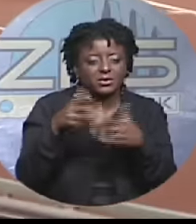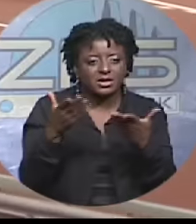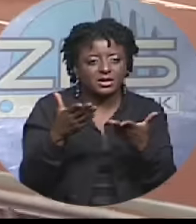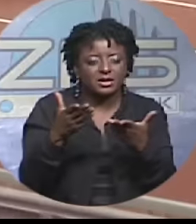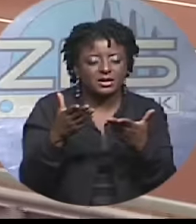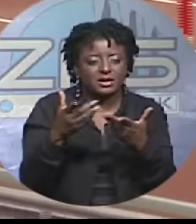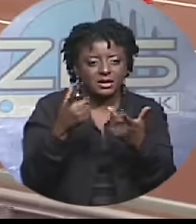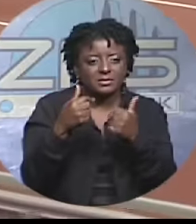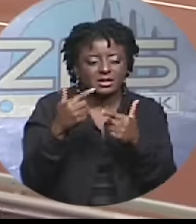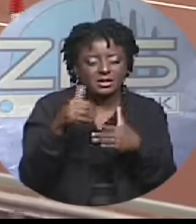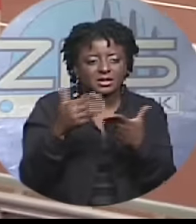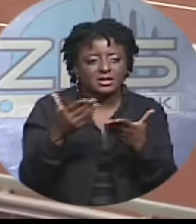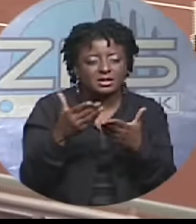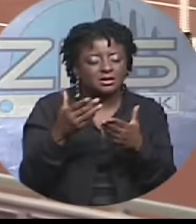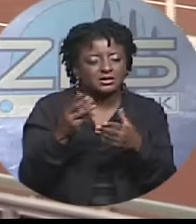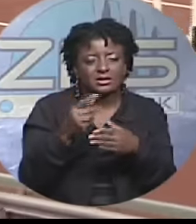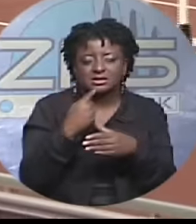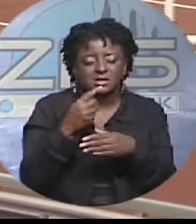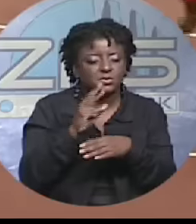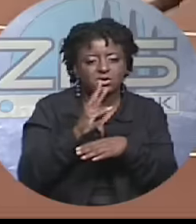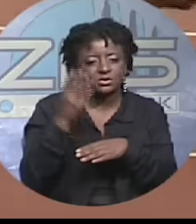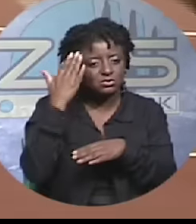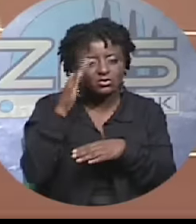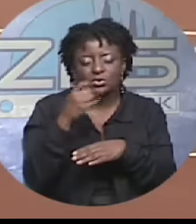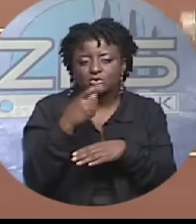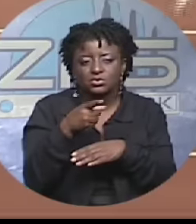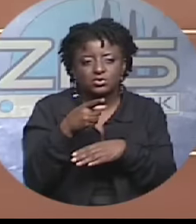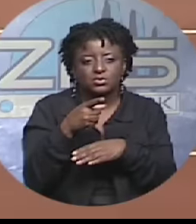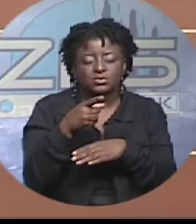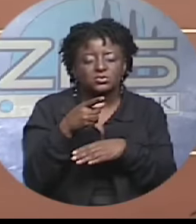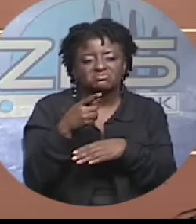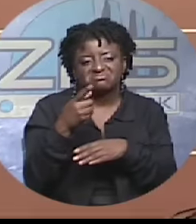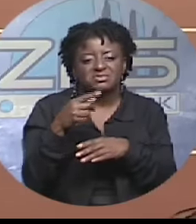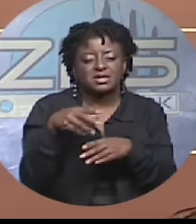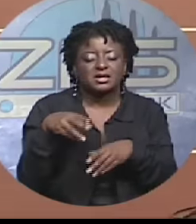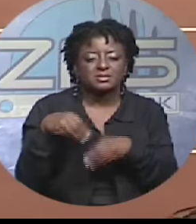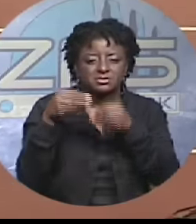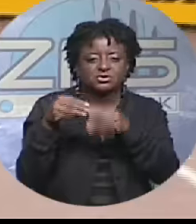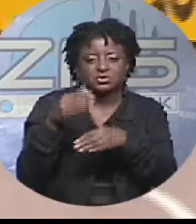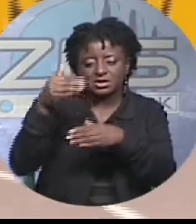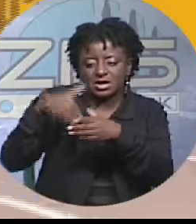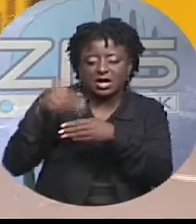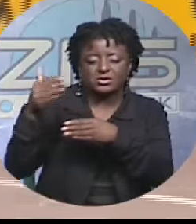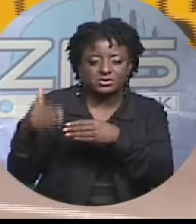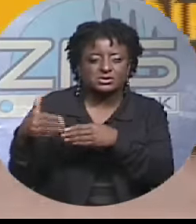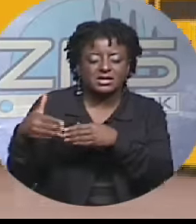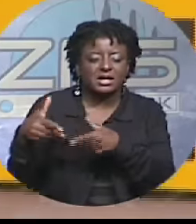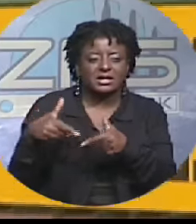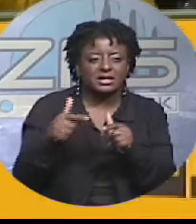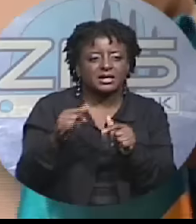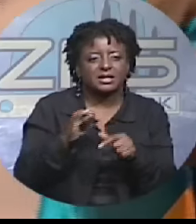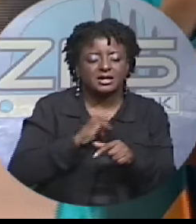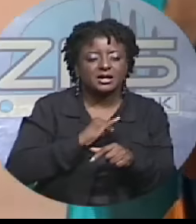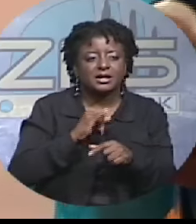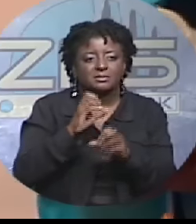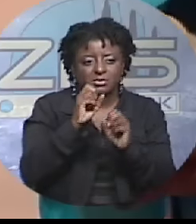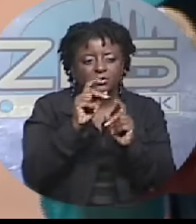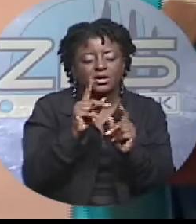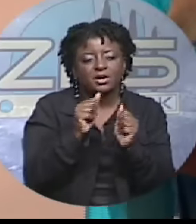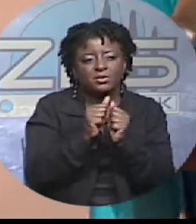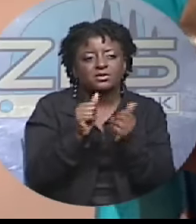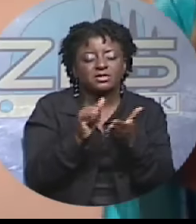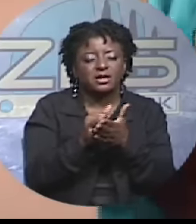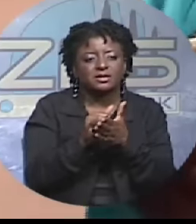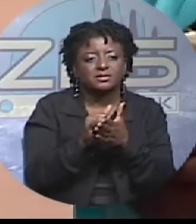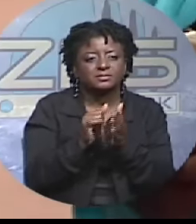face. How about let's throw you in the outside lane just to fill it up? But I'm okay with that. A lane is still a lane and 10 hurdles is still